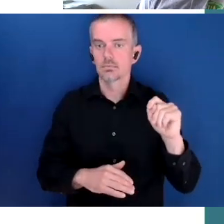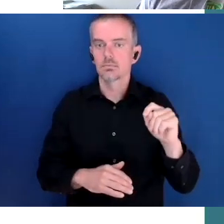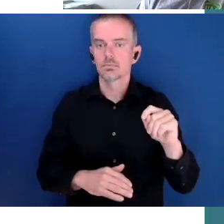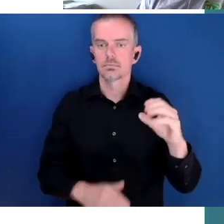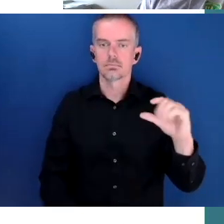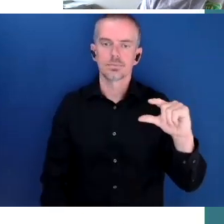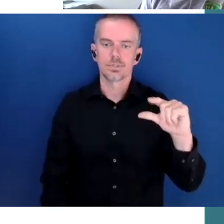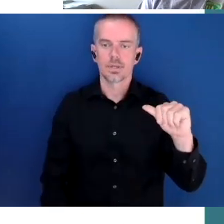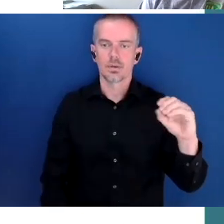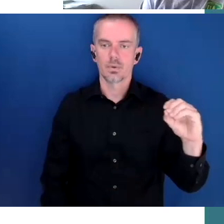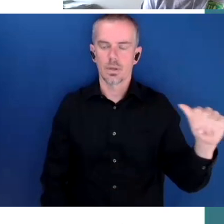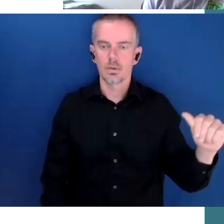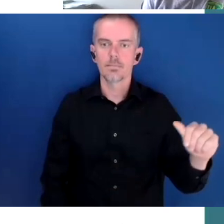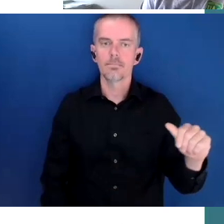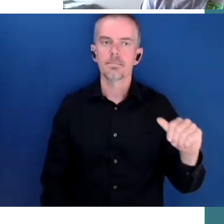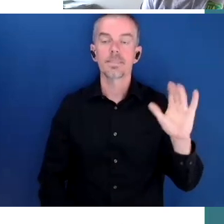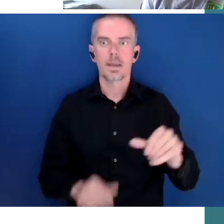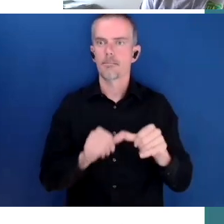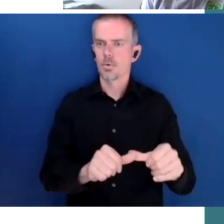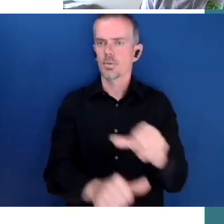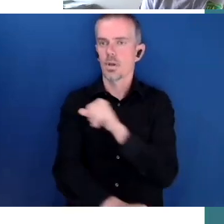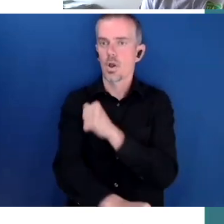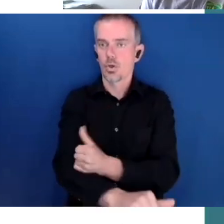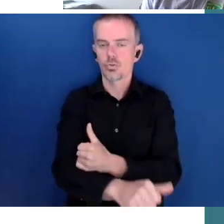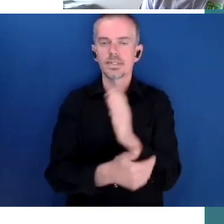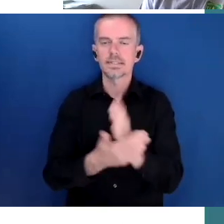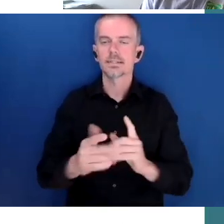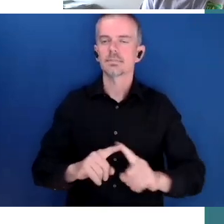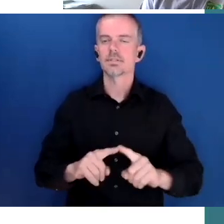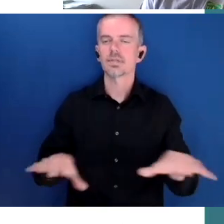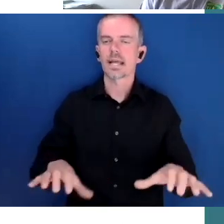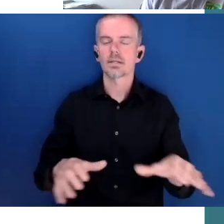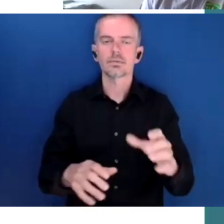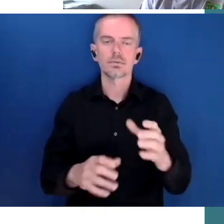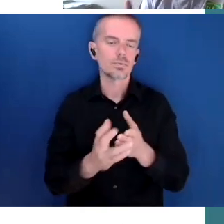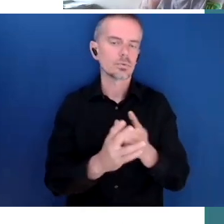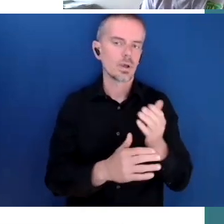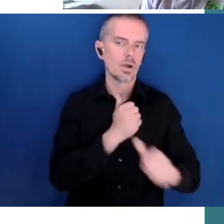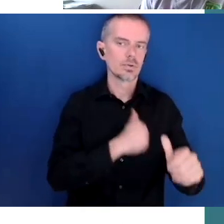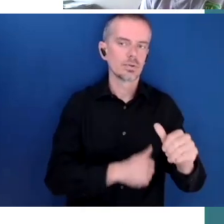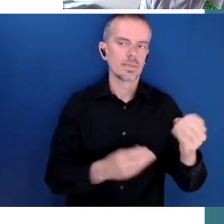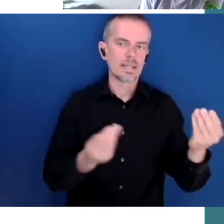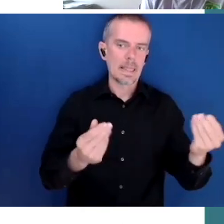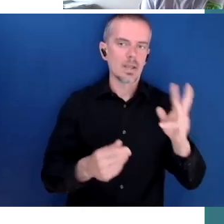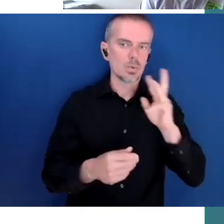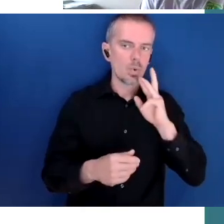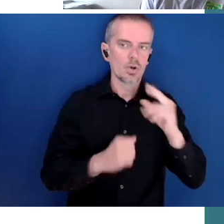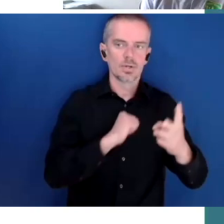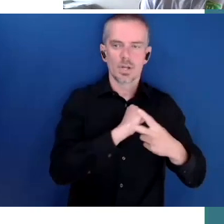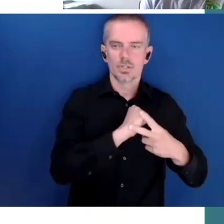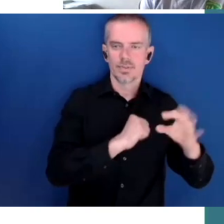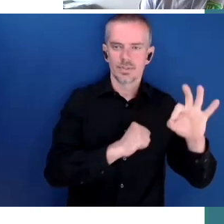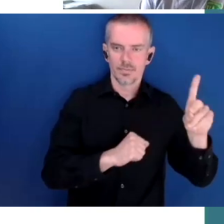that permanently authorized a bunch of actions through the Land, Water, and Conservation Fund, which takes a portion of oil